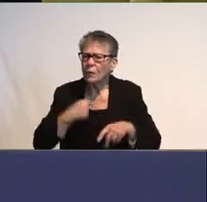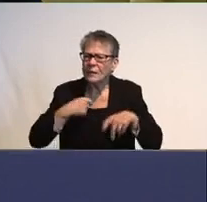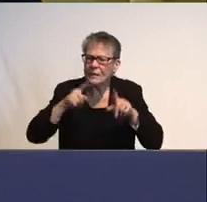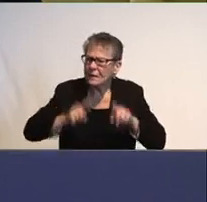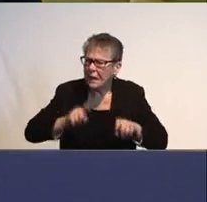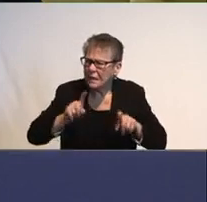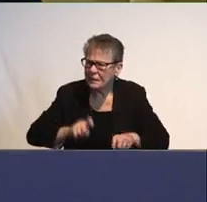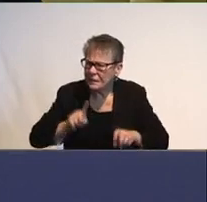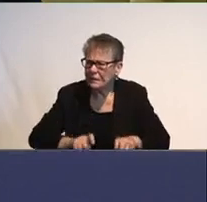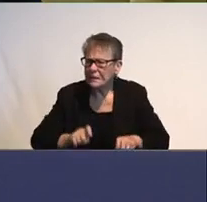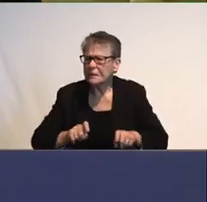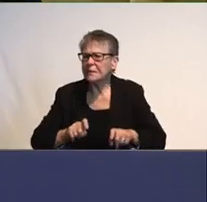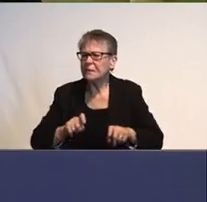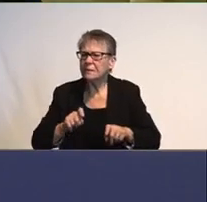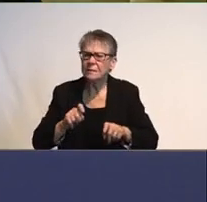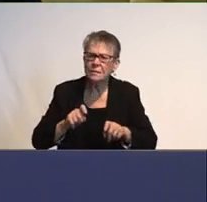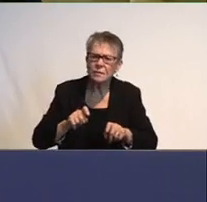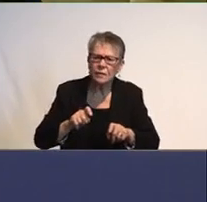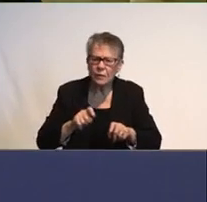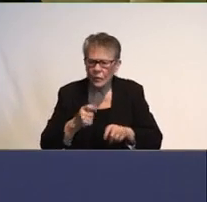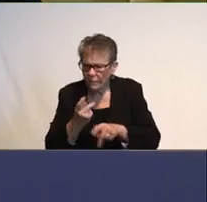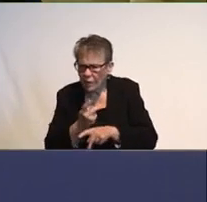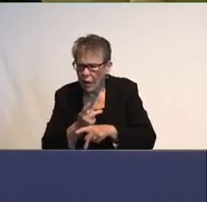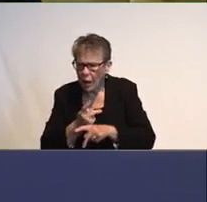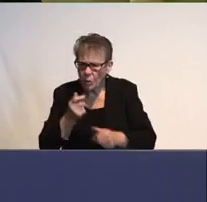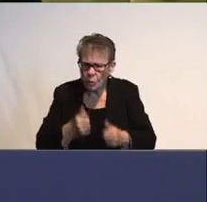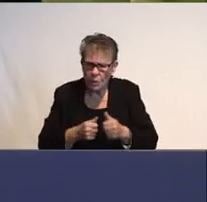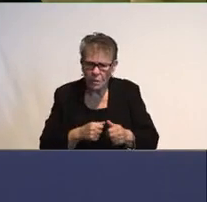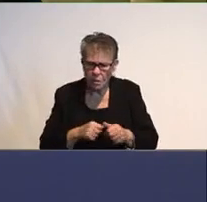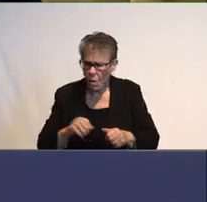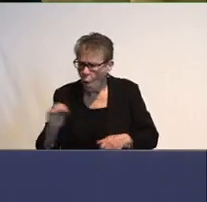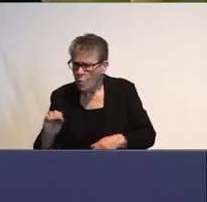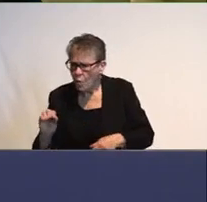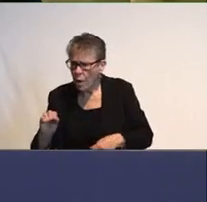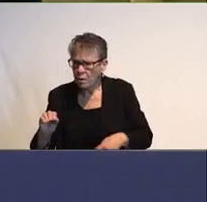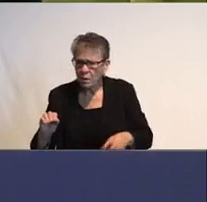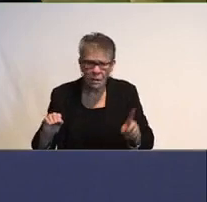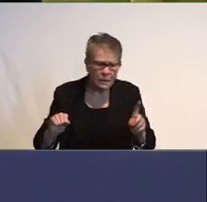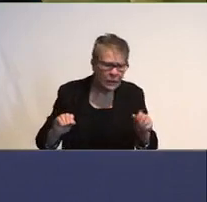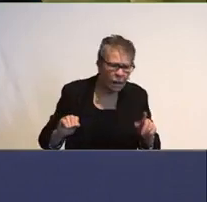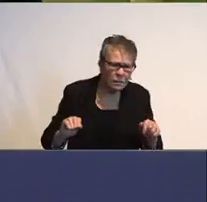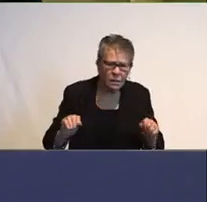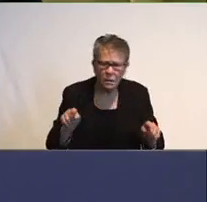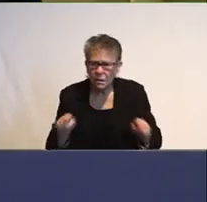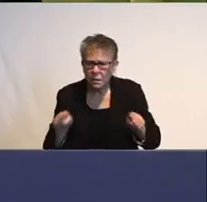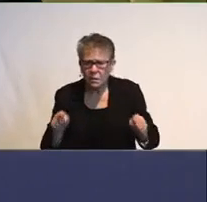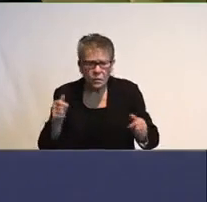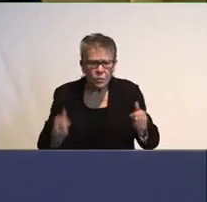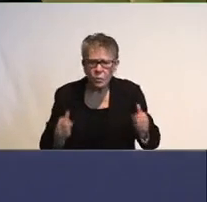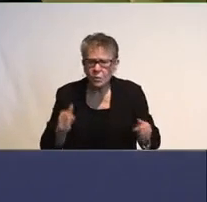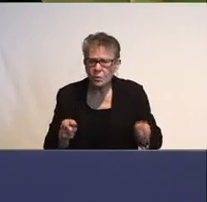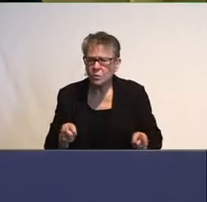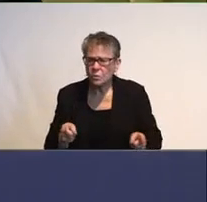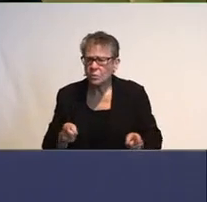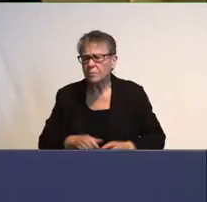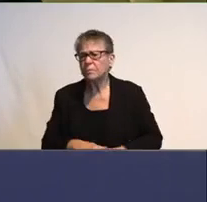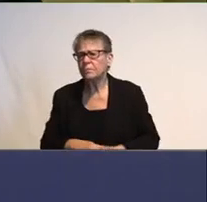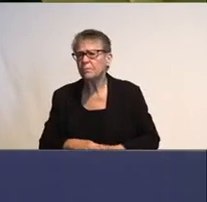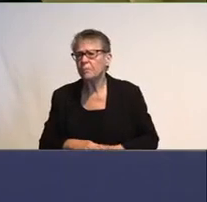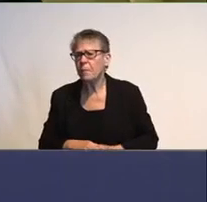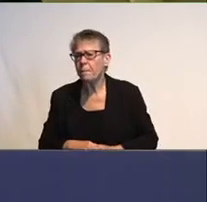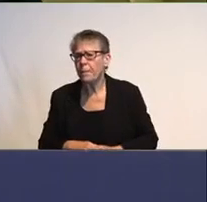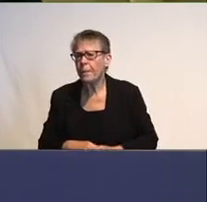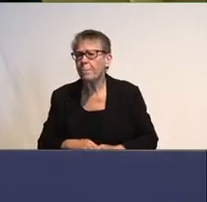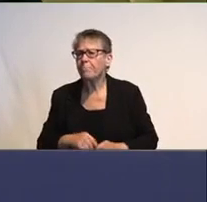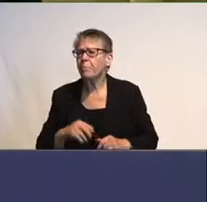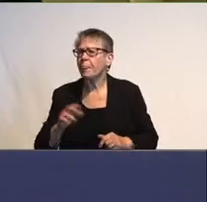unknown is there here? For you, Commissioner, you mentioned a protocol where if a hospital reaches 90%, they call the Department of Health. Have any